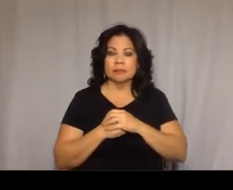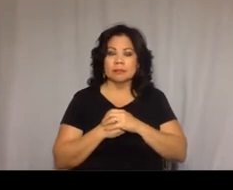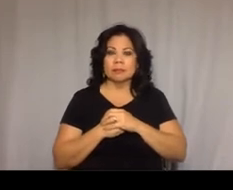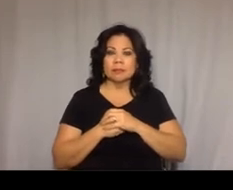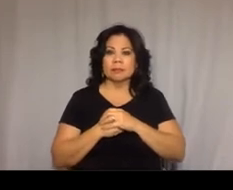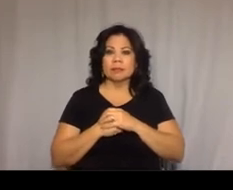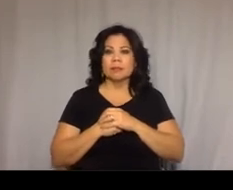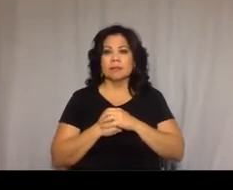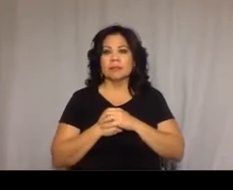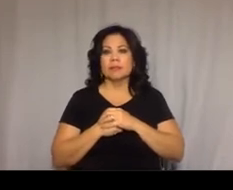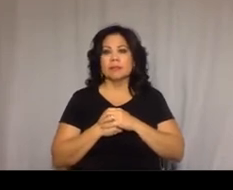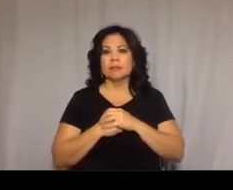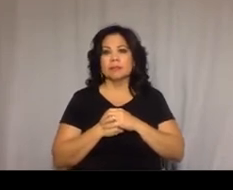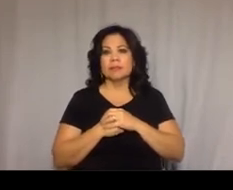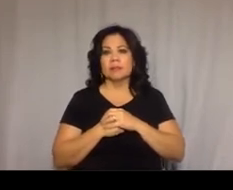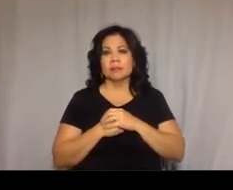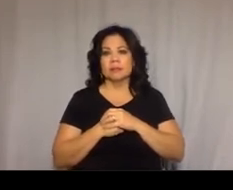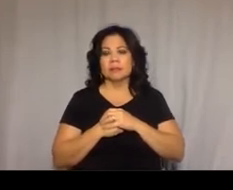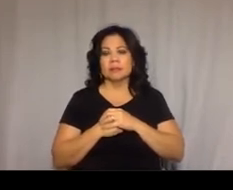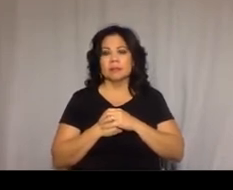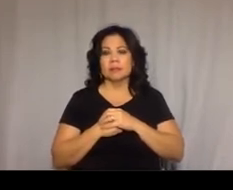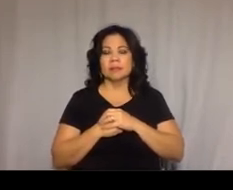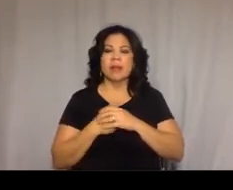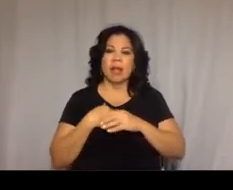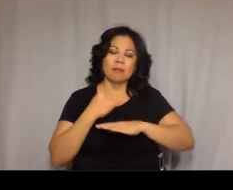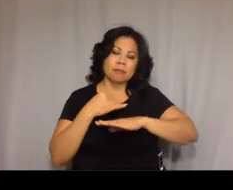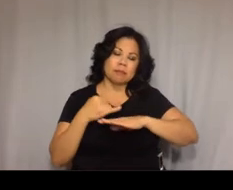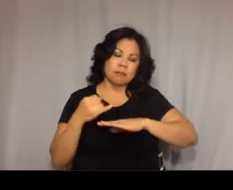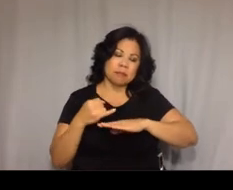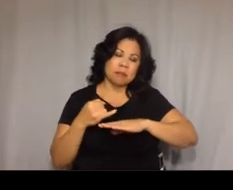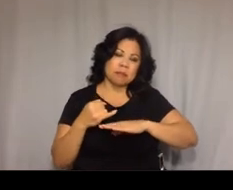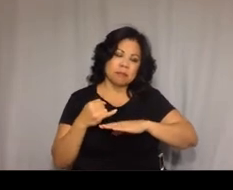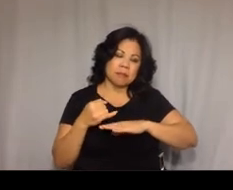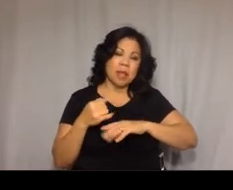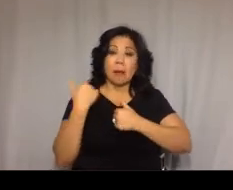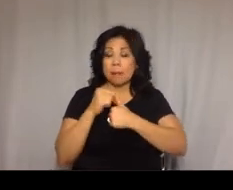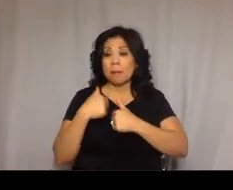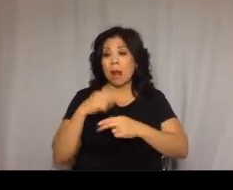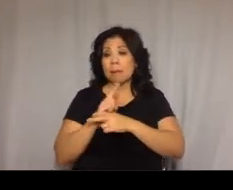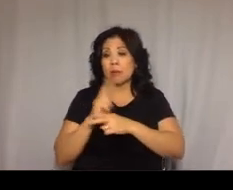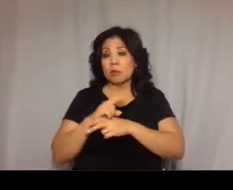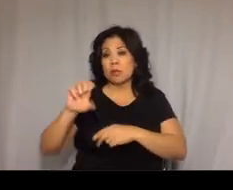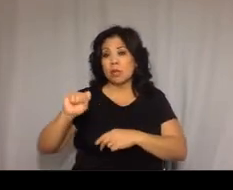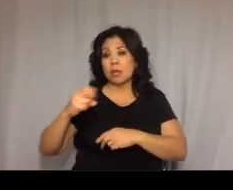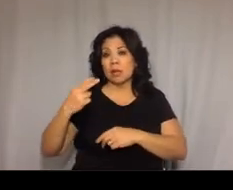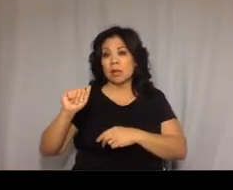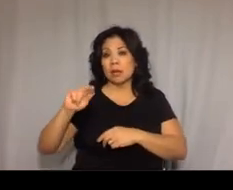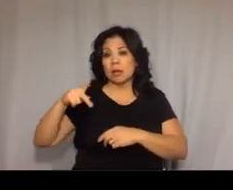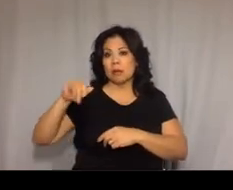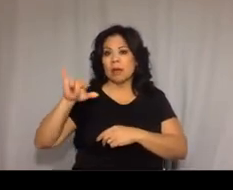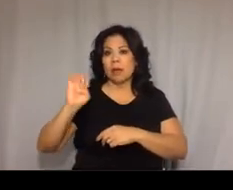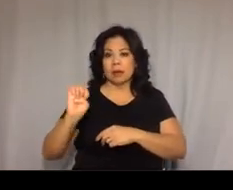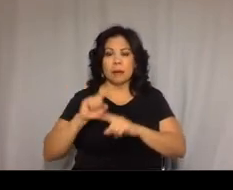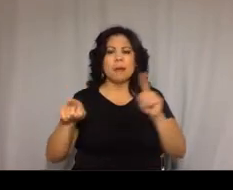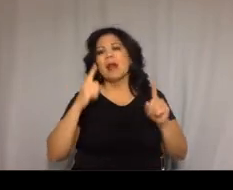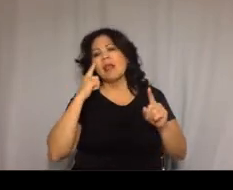drawing. So I'm going to just go over these guys really quickly. And remember, I'm using a Sharpie, but actually I believe a black